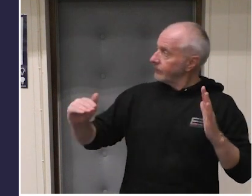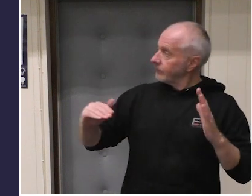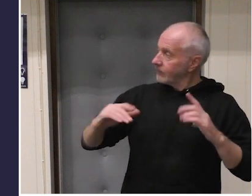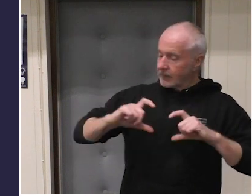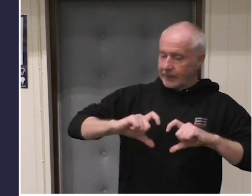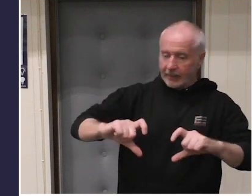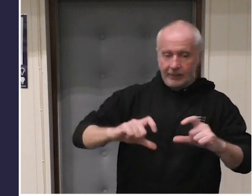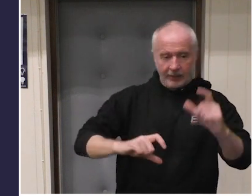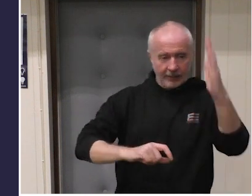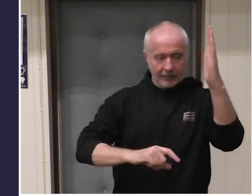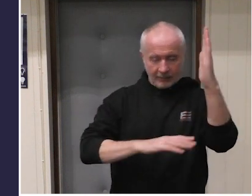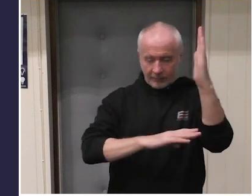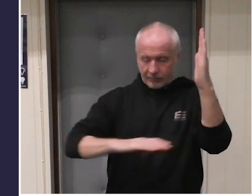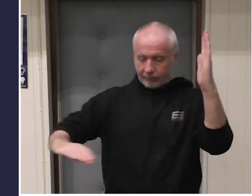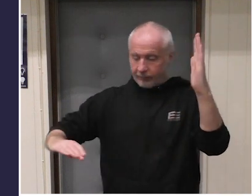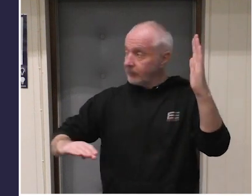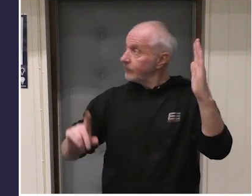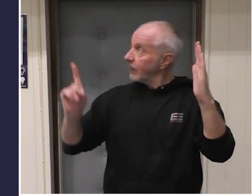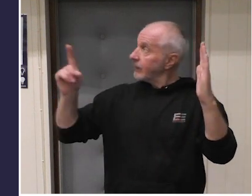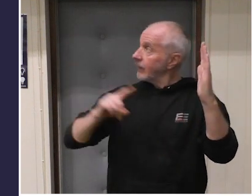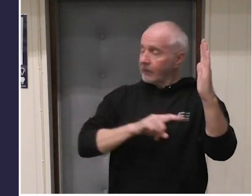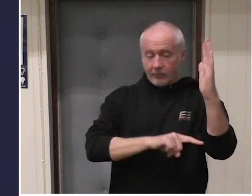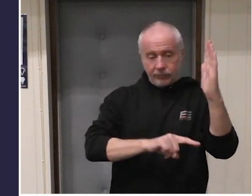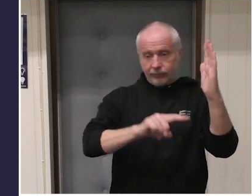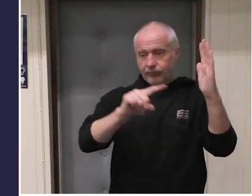possible stability where all these interactions are satisfied.